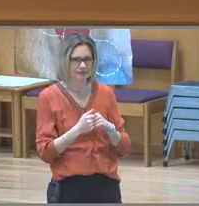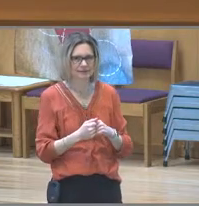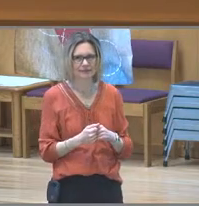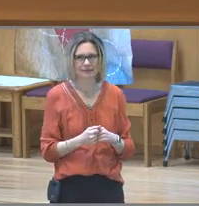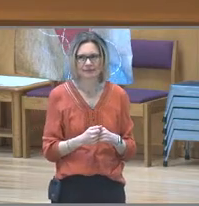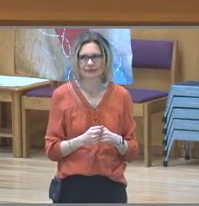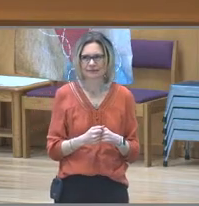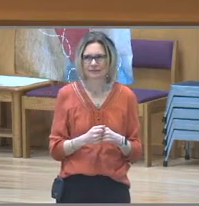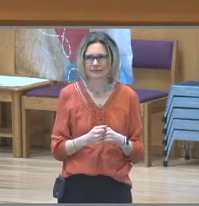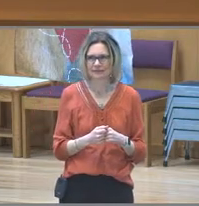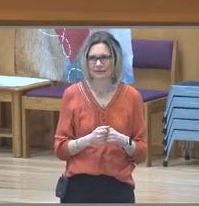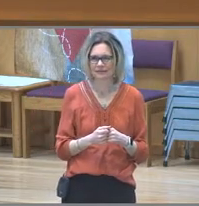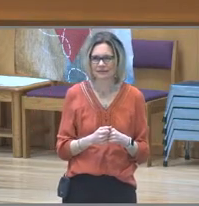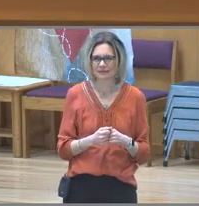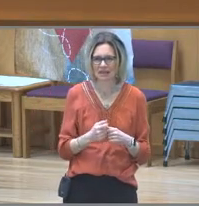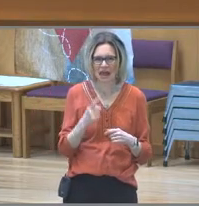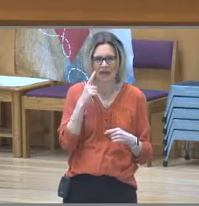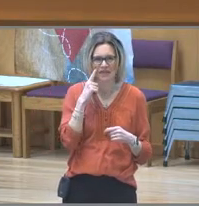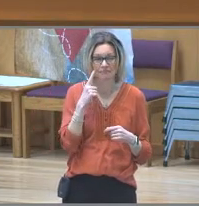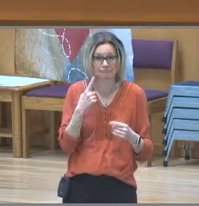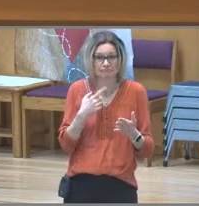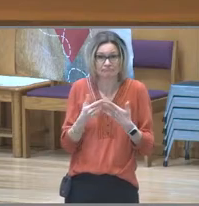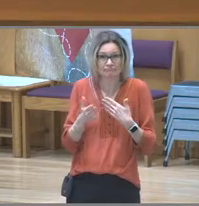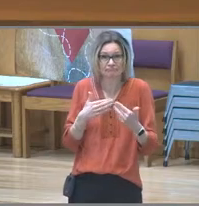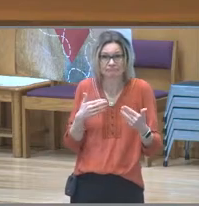I believe that it doesn't matter why.